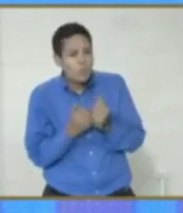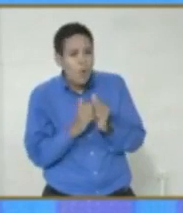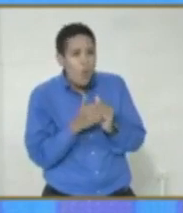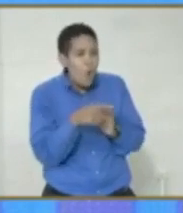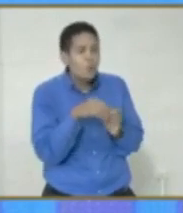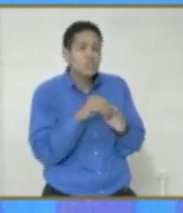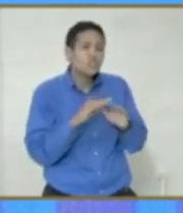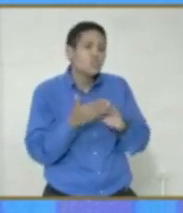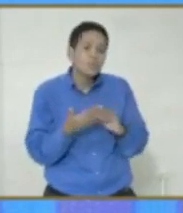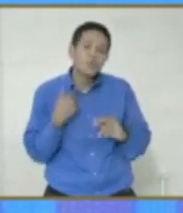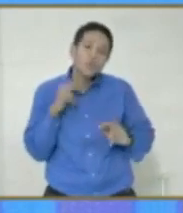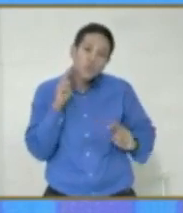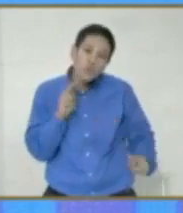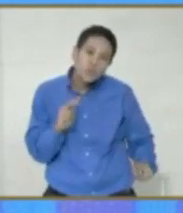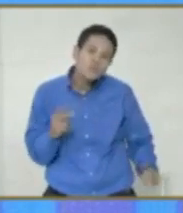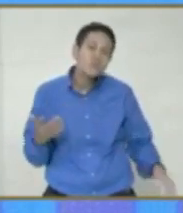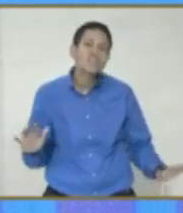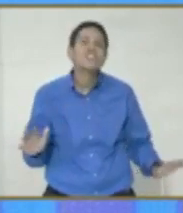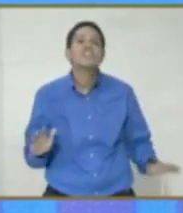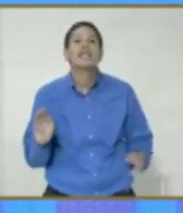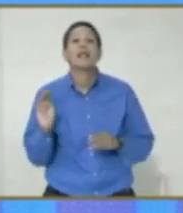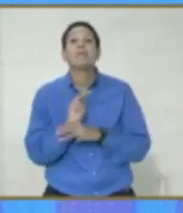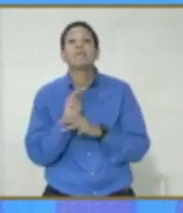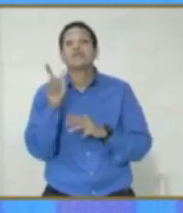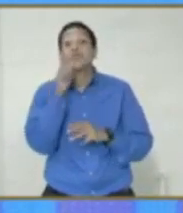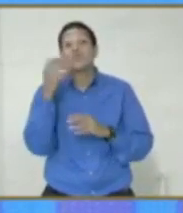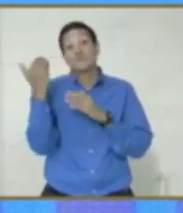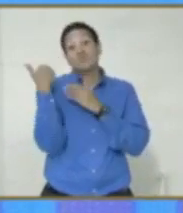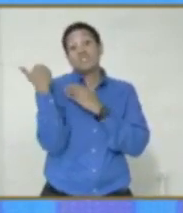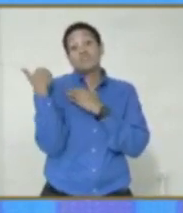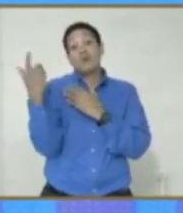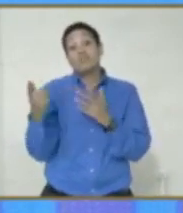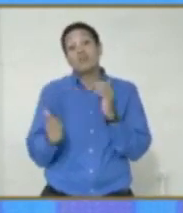Jamaica. As the minister with responsibility, the